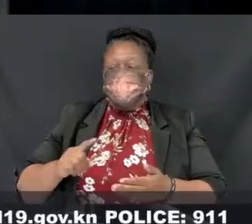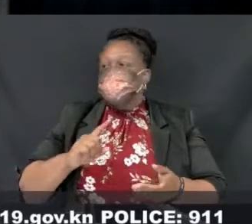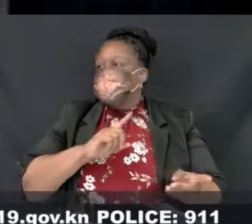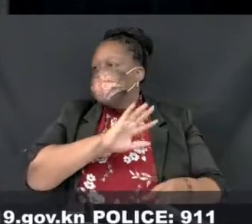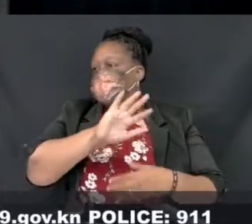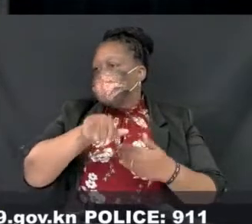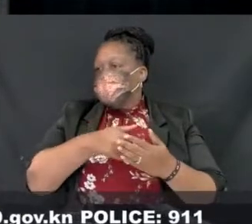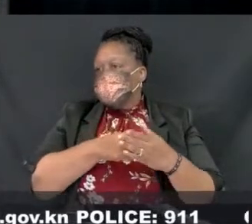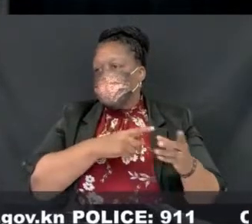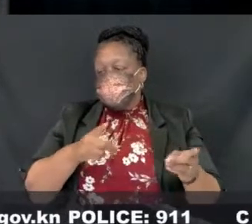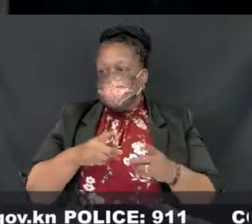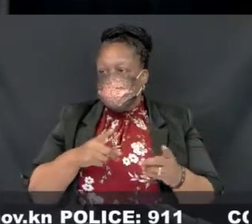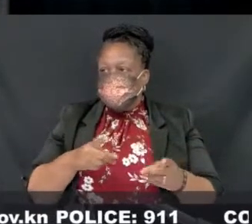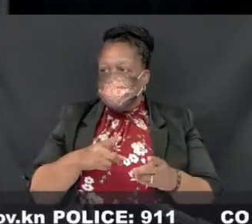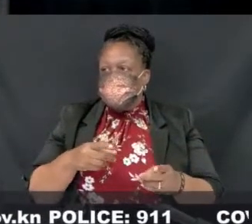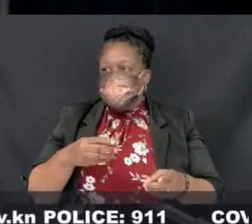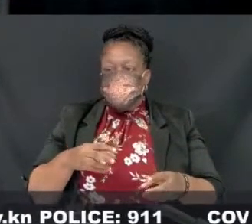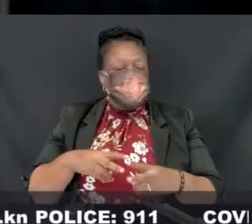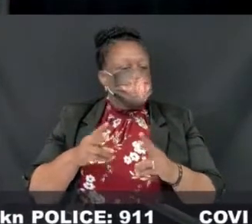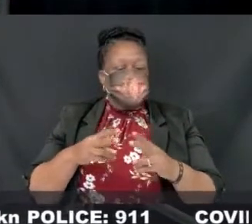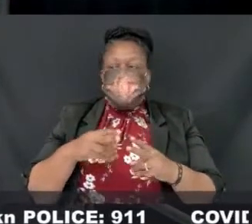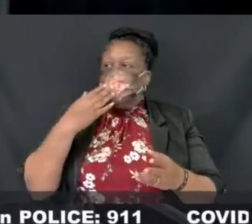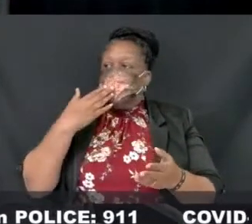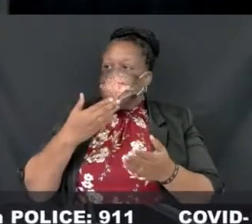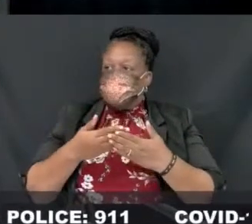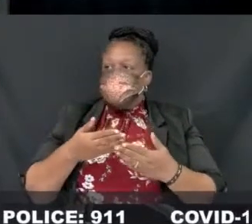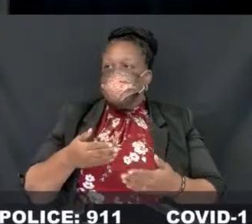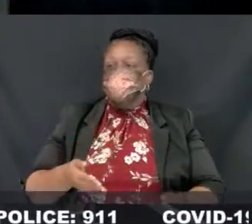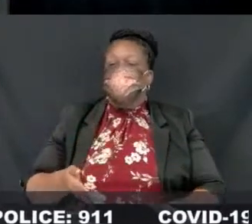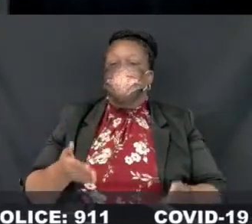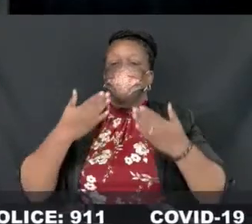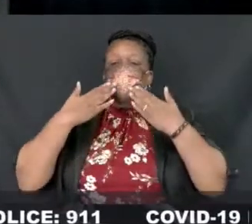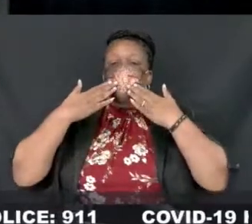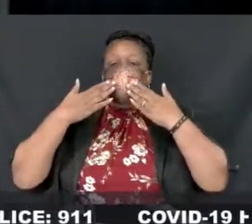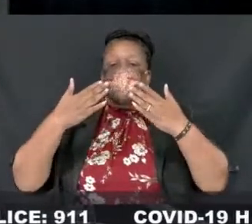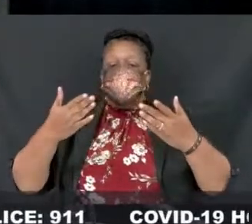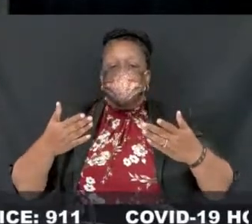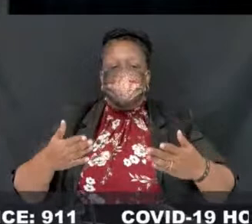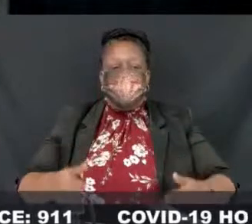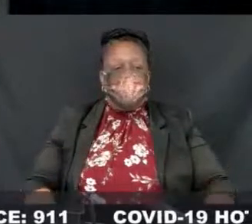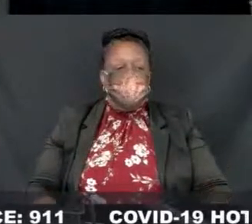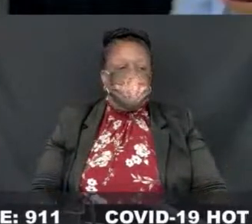and recovery process a success. See you soon.